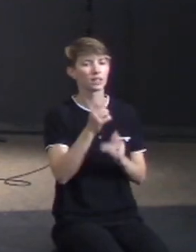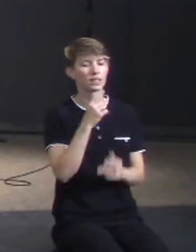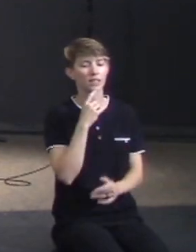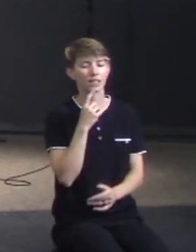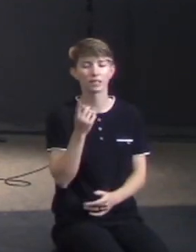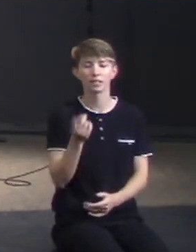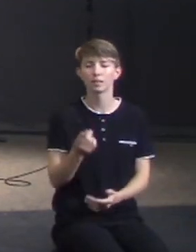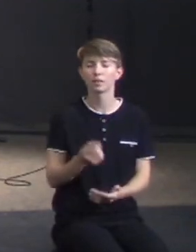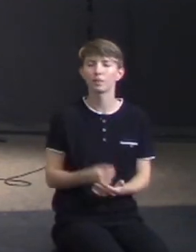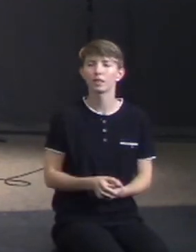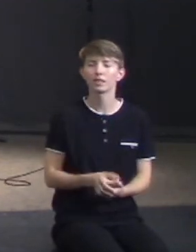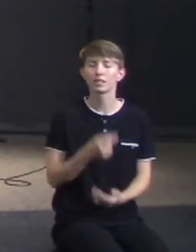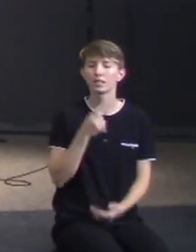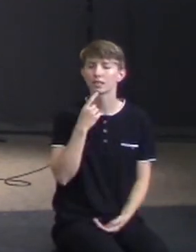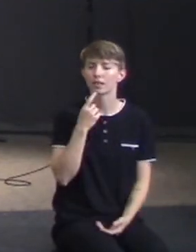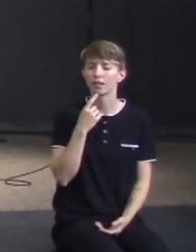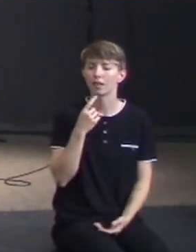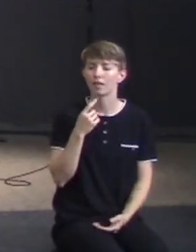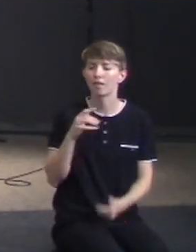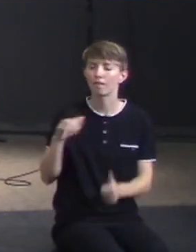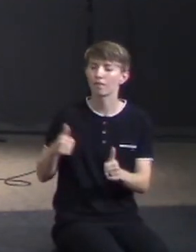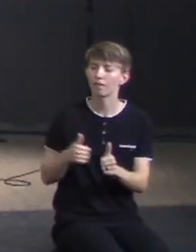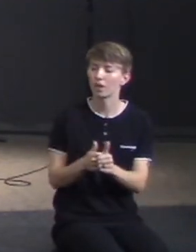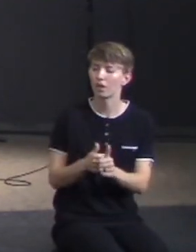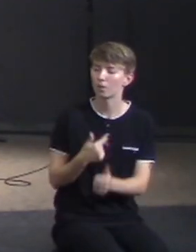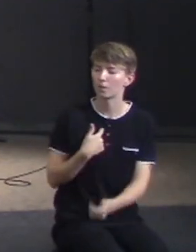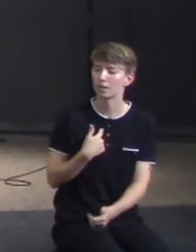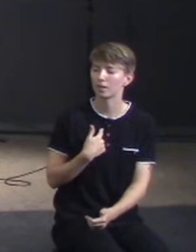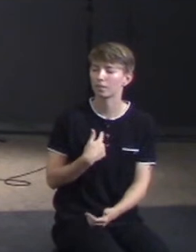He said, follow me.